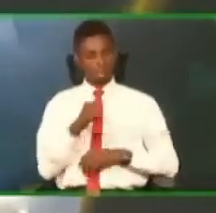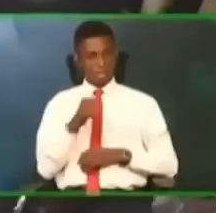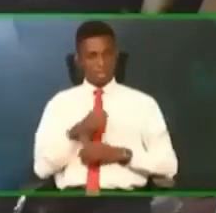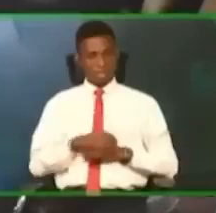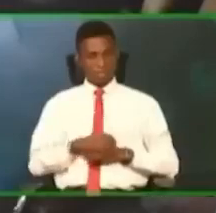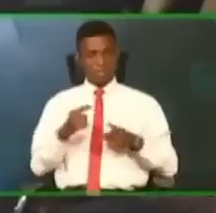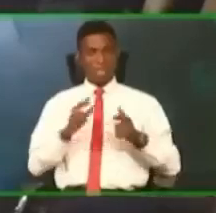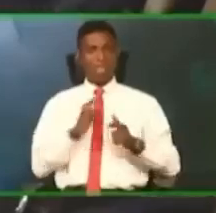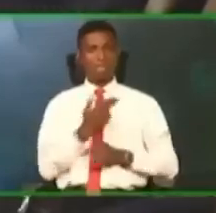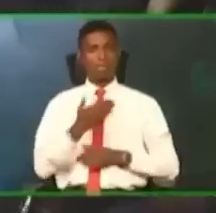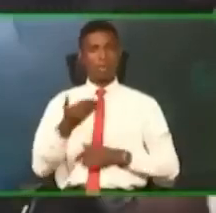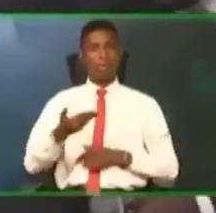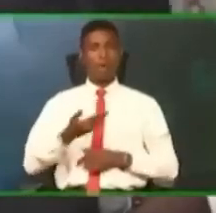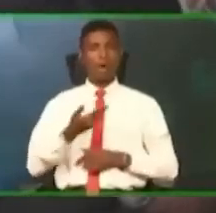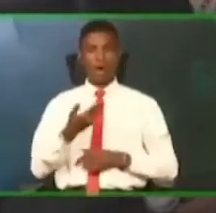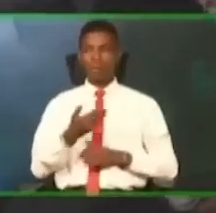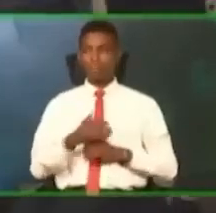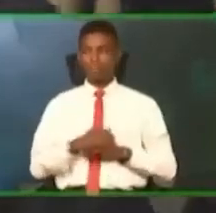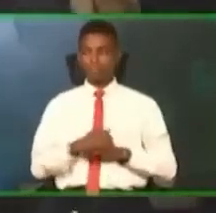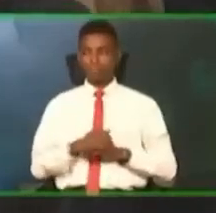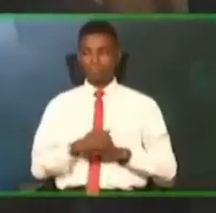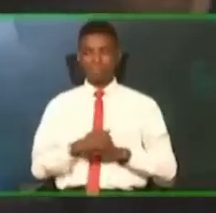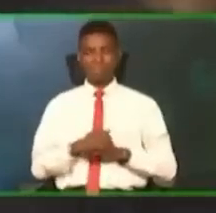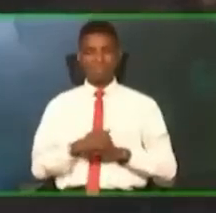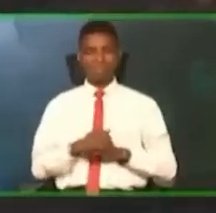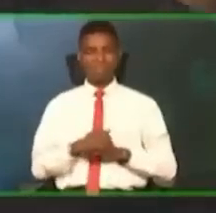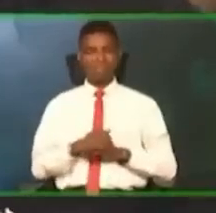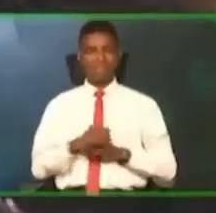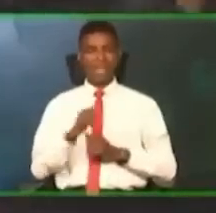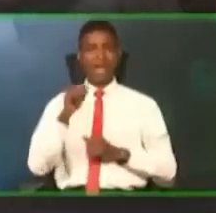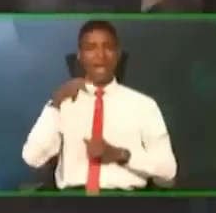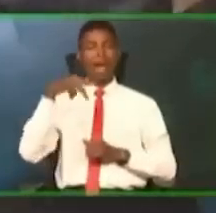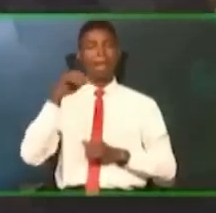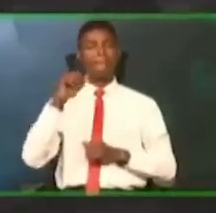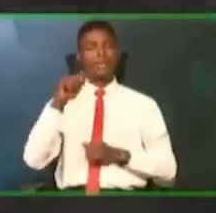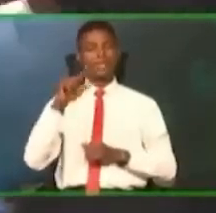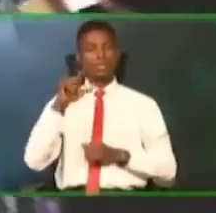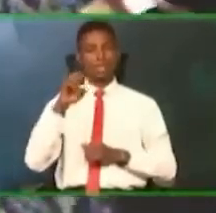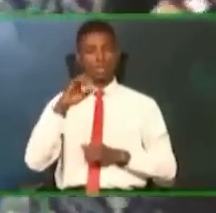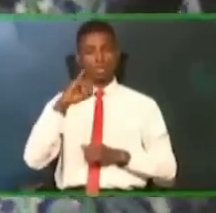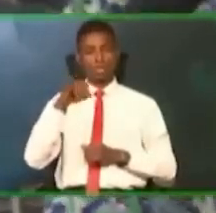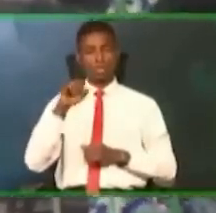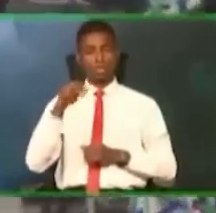Let's welcome to the restroom Apostle Joshua Selman.